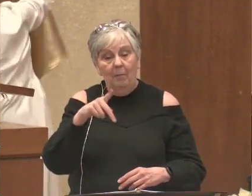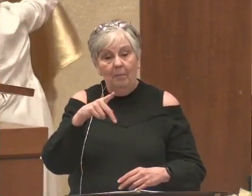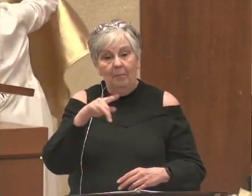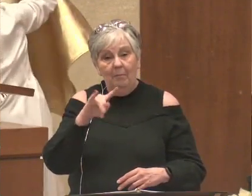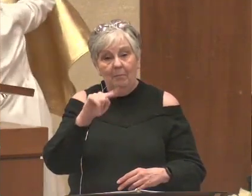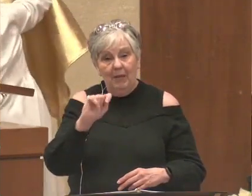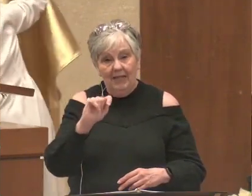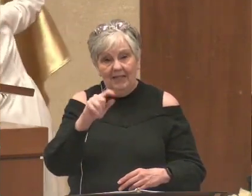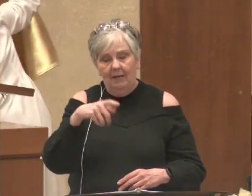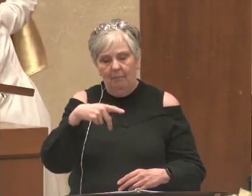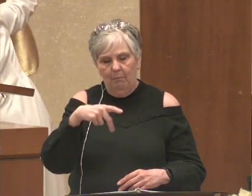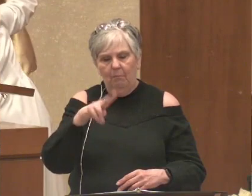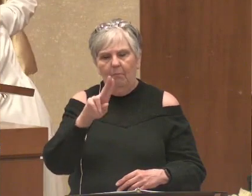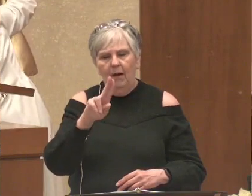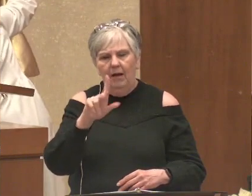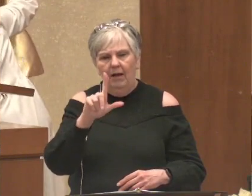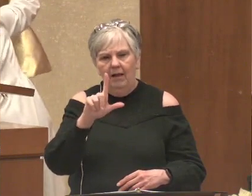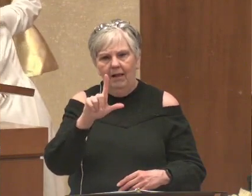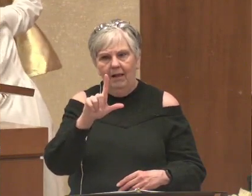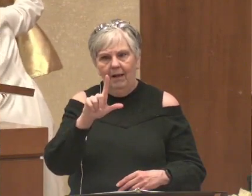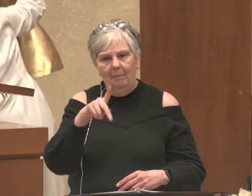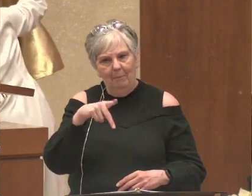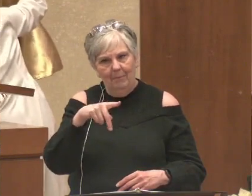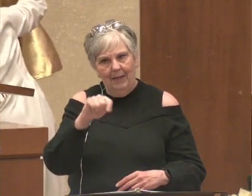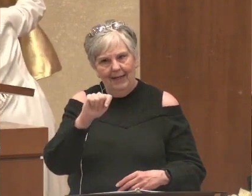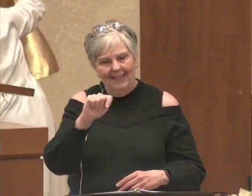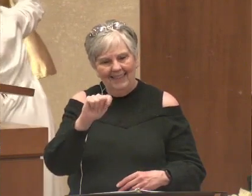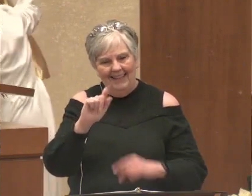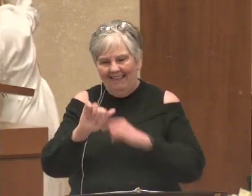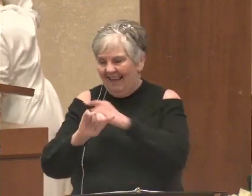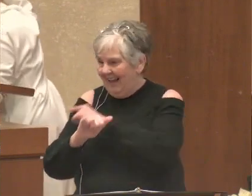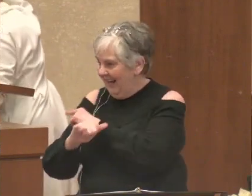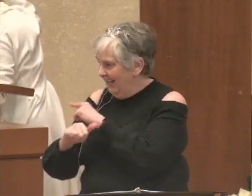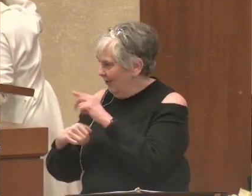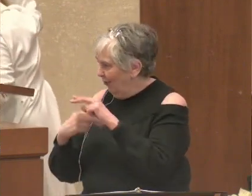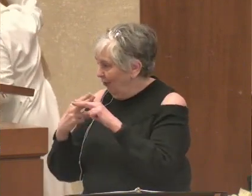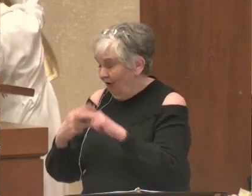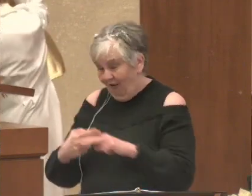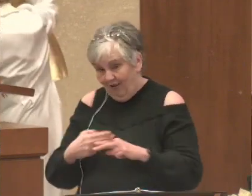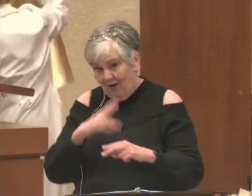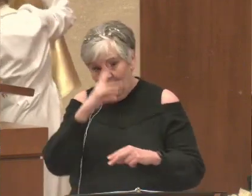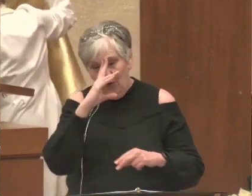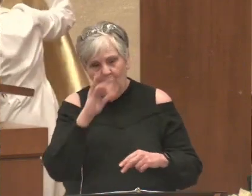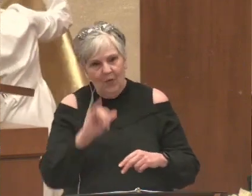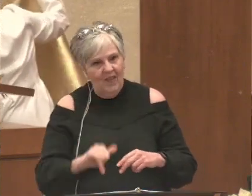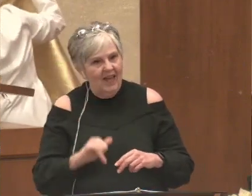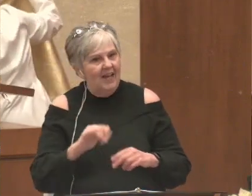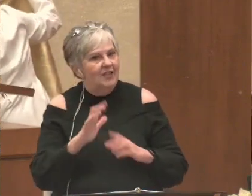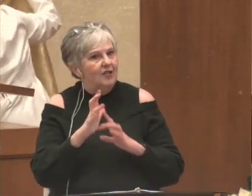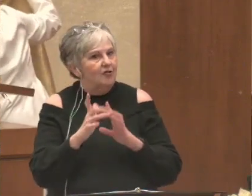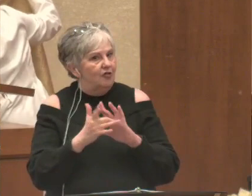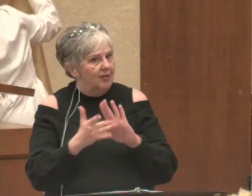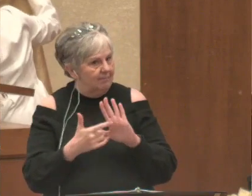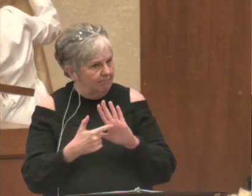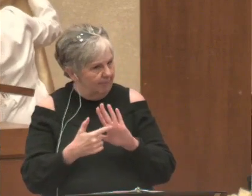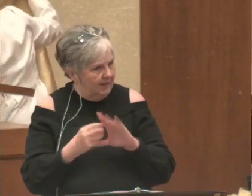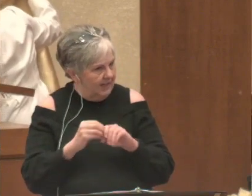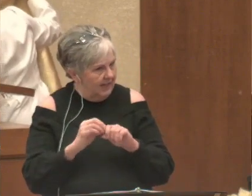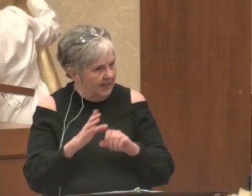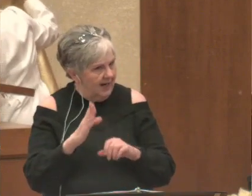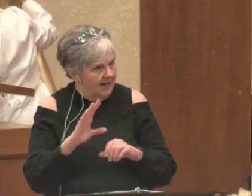we hear about the Word of God. We listen to the Bible. And did you know that Jesus is revealed in God's